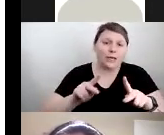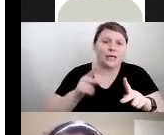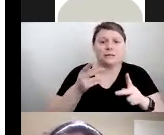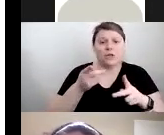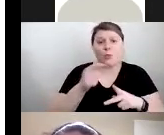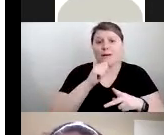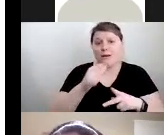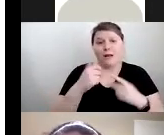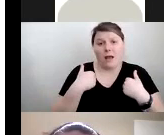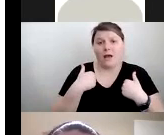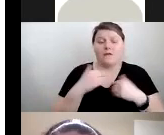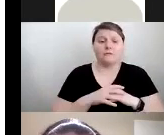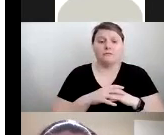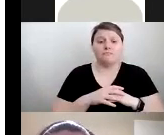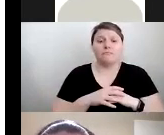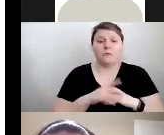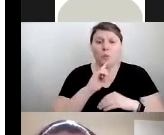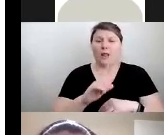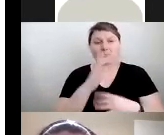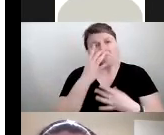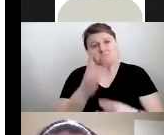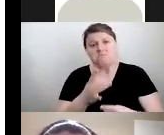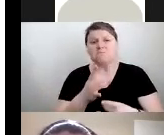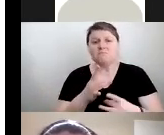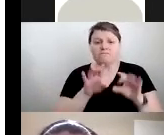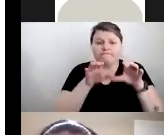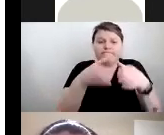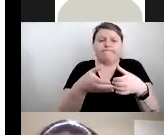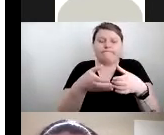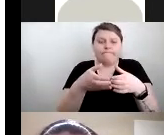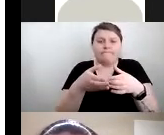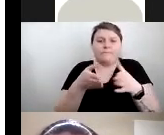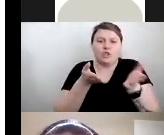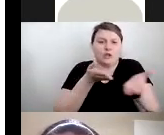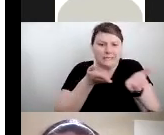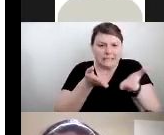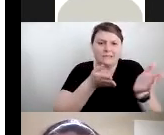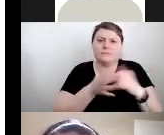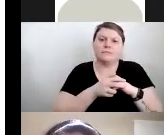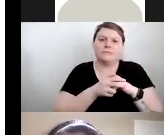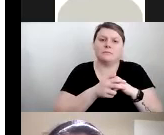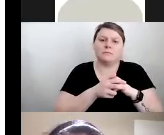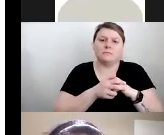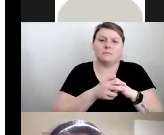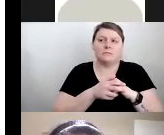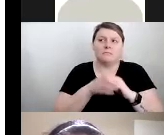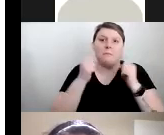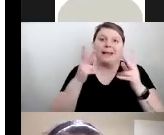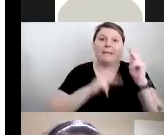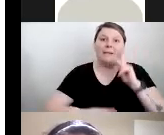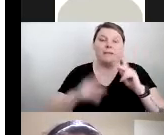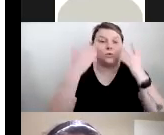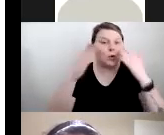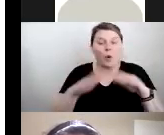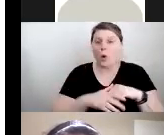otherwise. So it's really a fascinating branch of service, one that's not, I think, overly publicized in a lot of